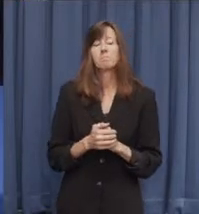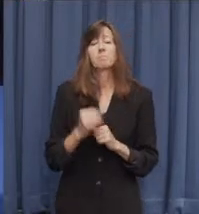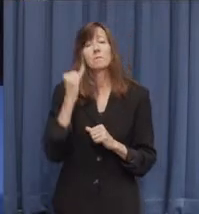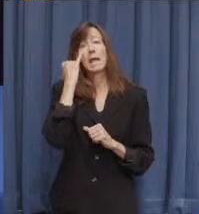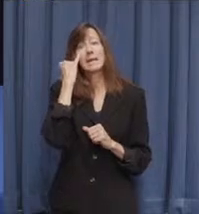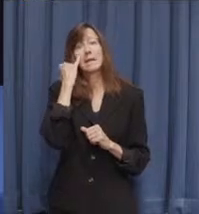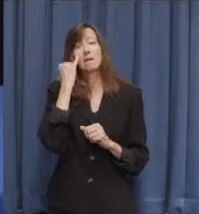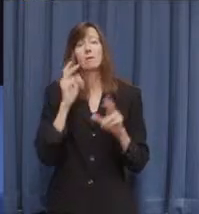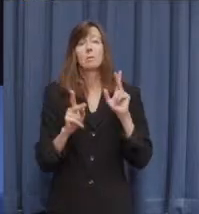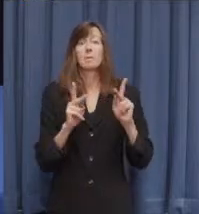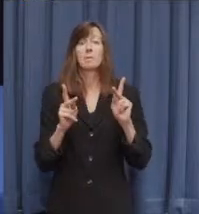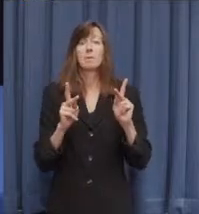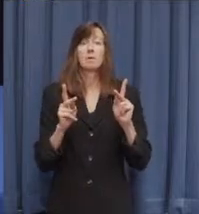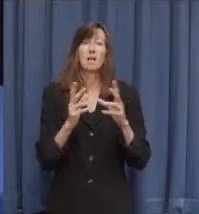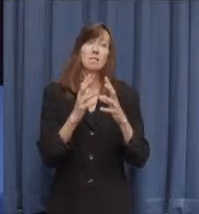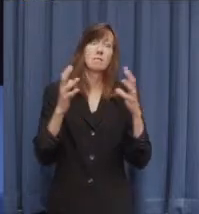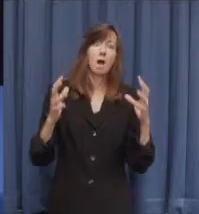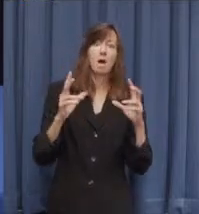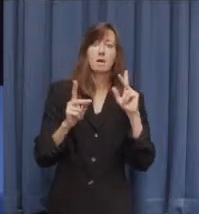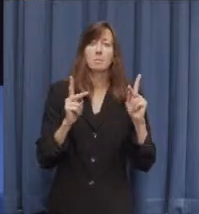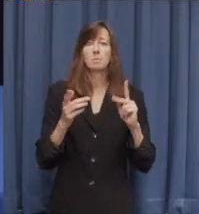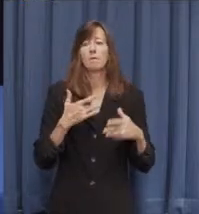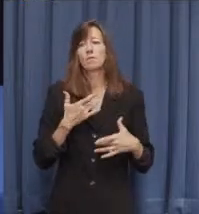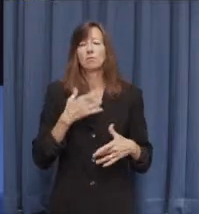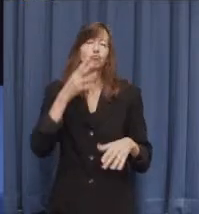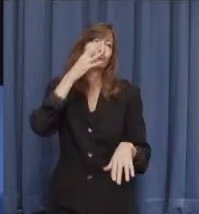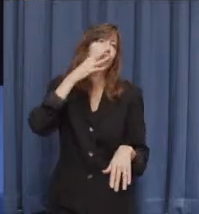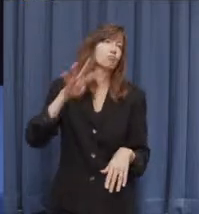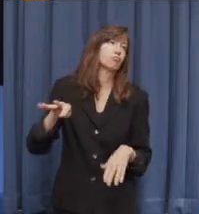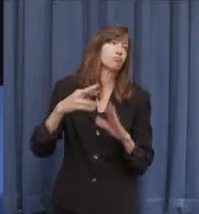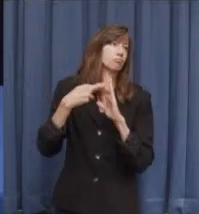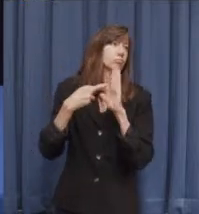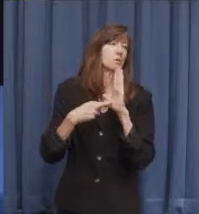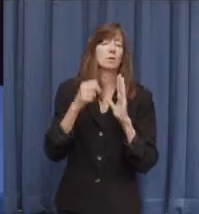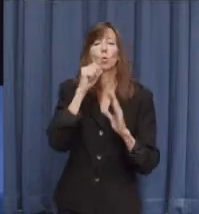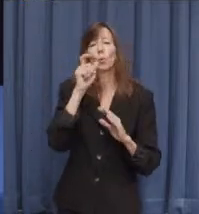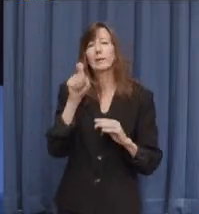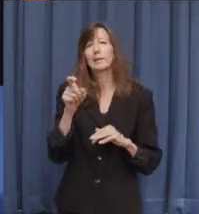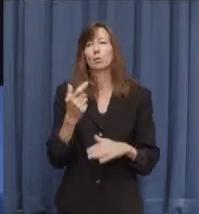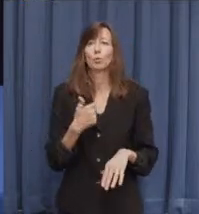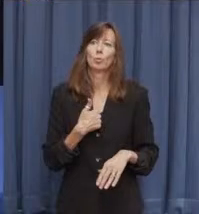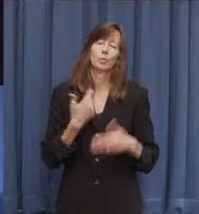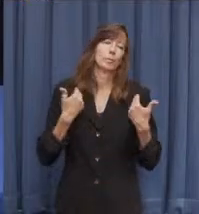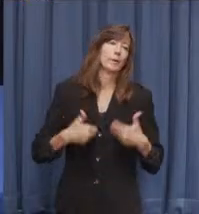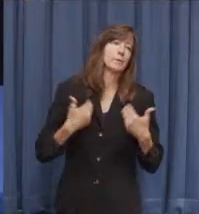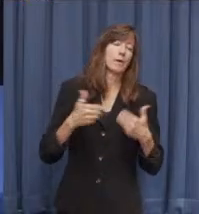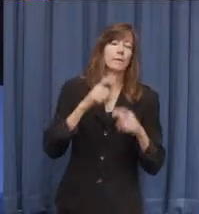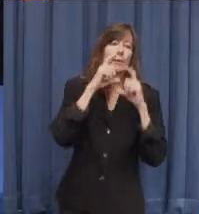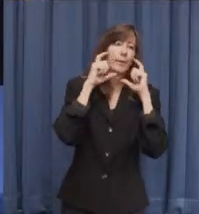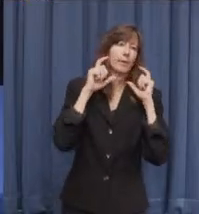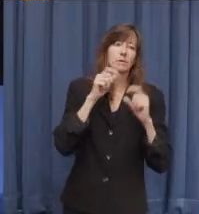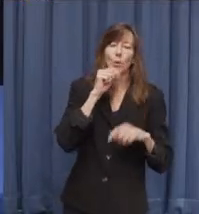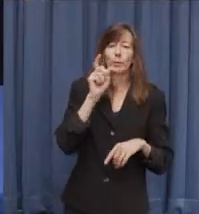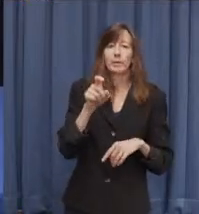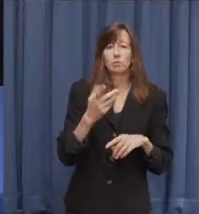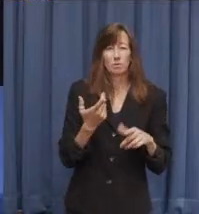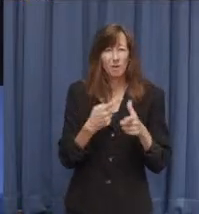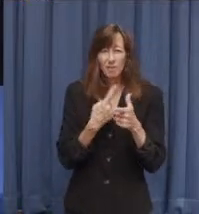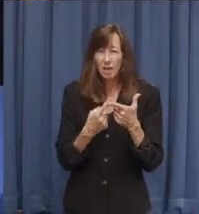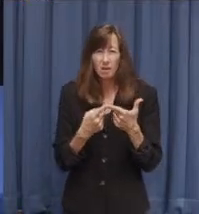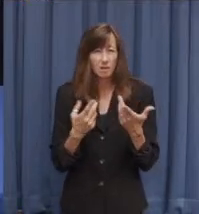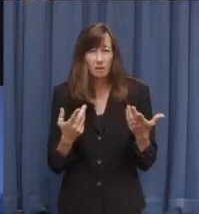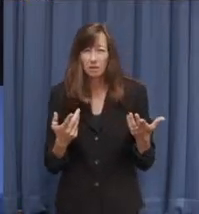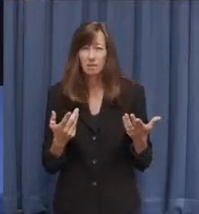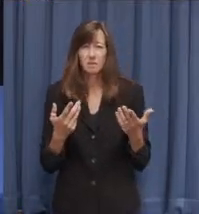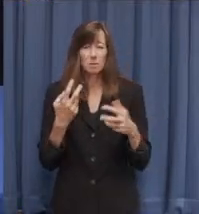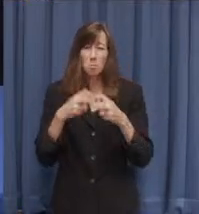at a mass scale, that's a real problem. And so this ultimately involves trust. It involves trust that me and our